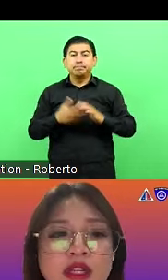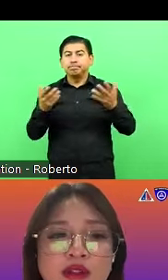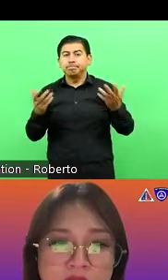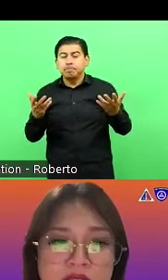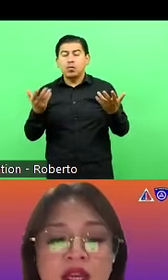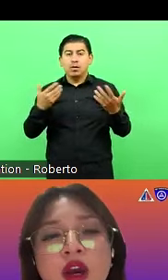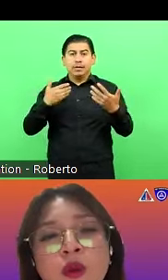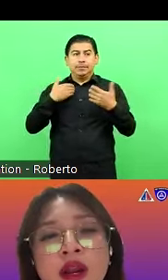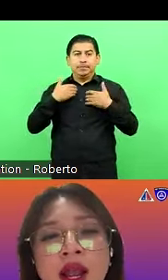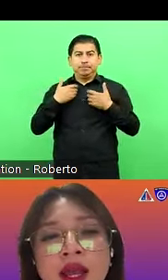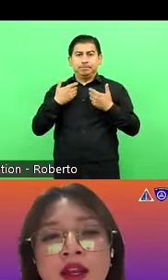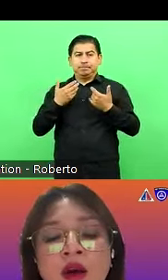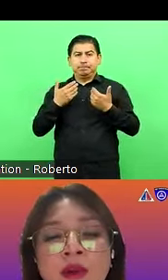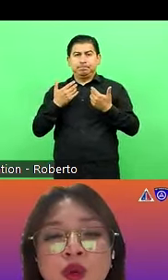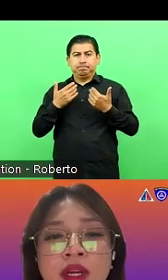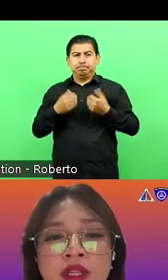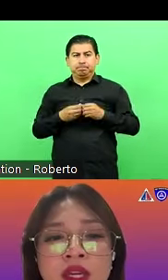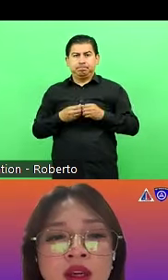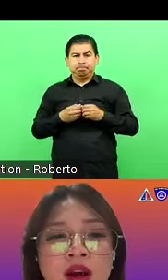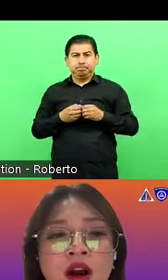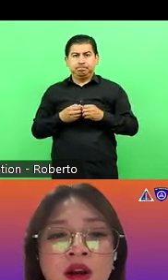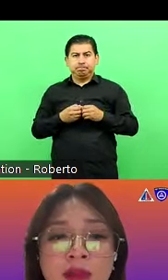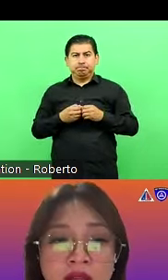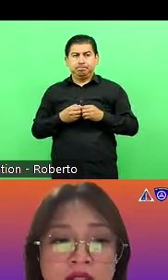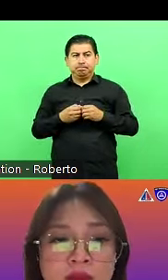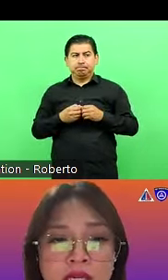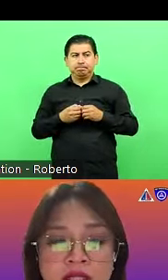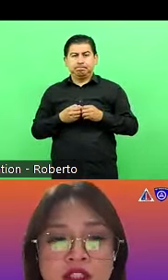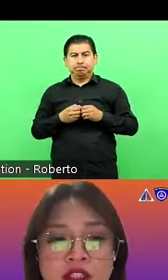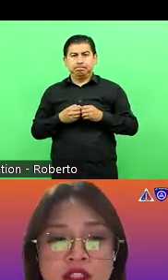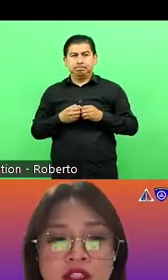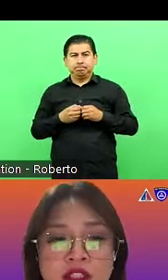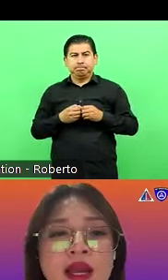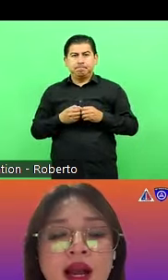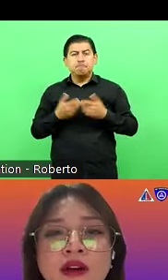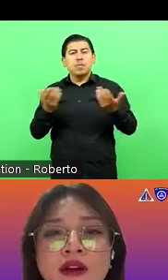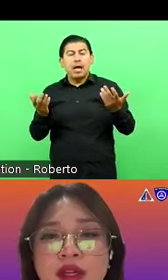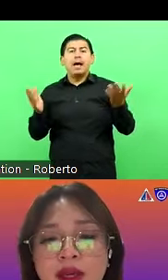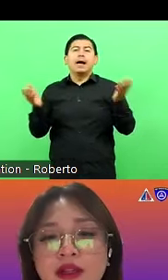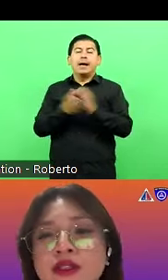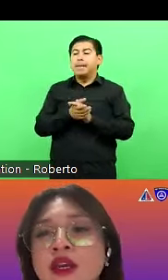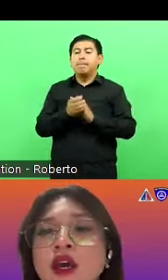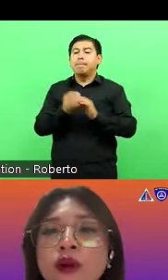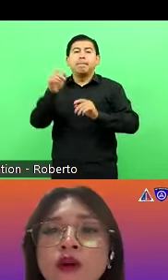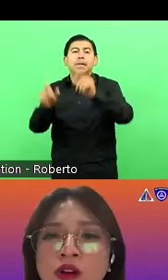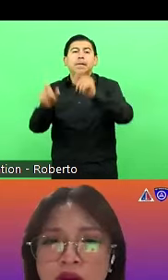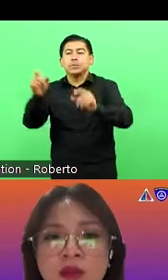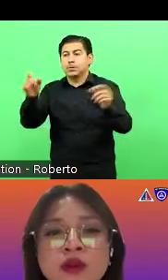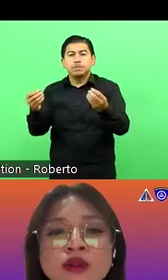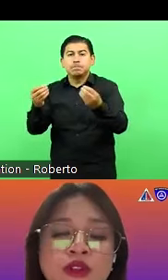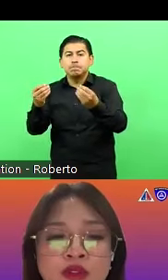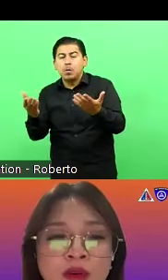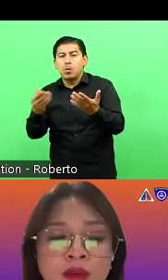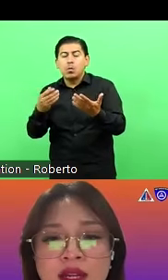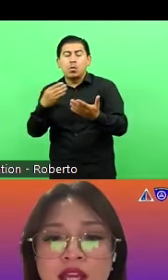division according to sex, wherein majority are males, but just closely behind are females. We are also